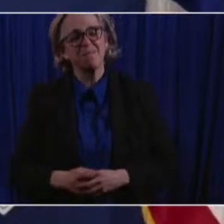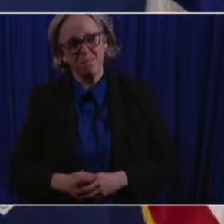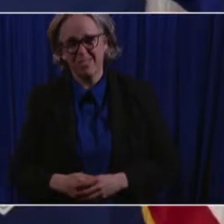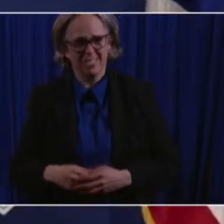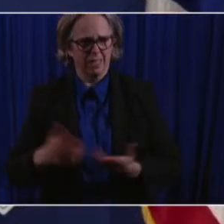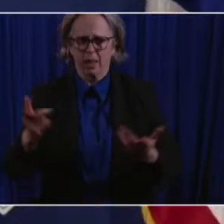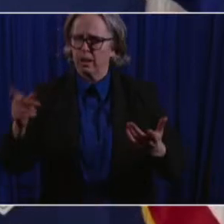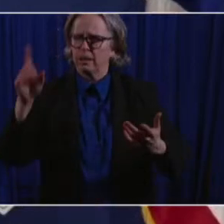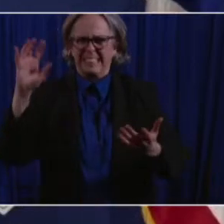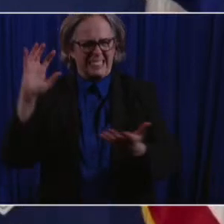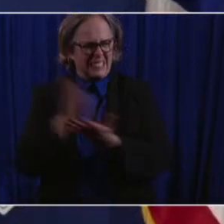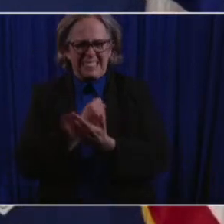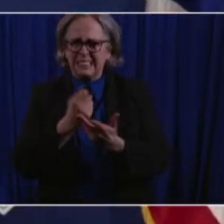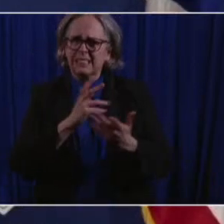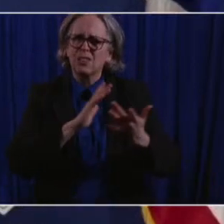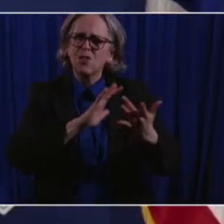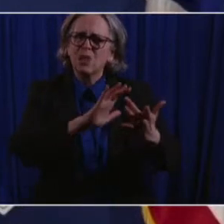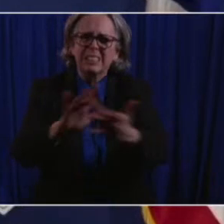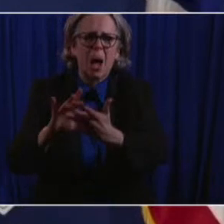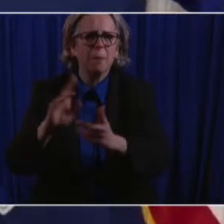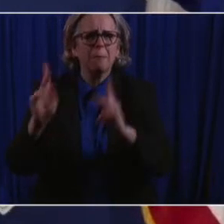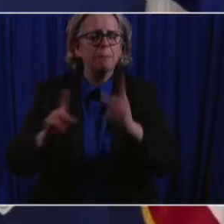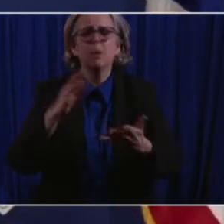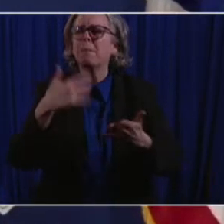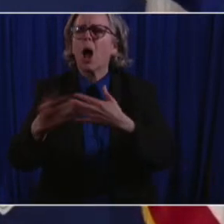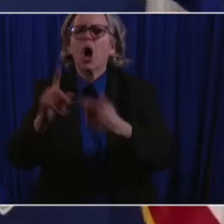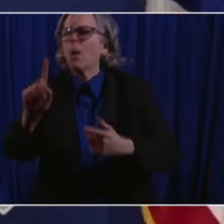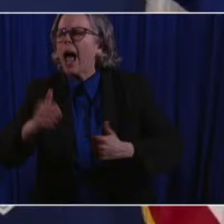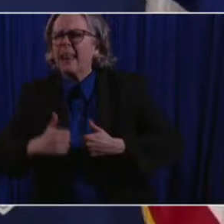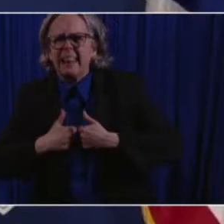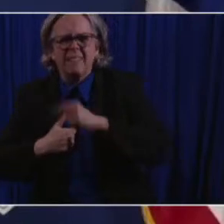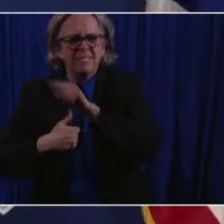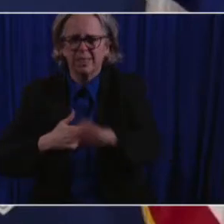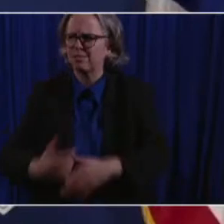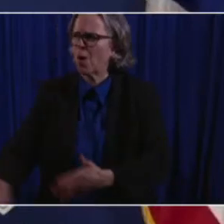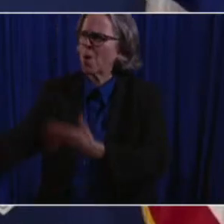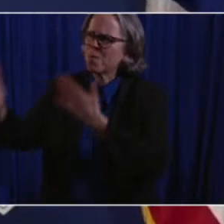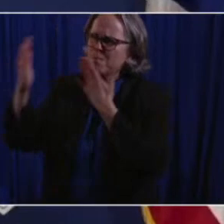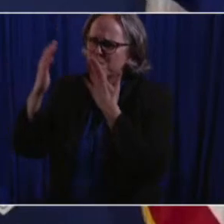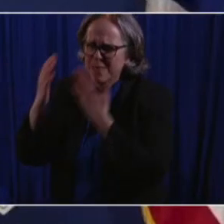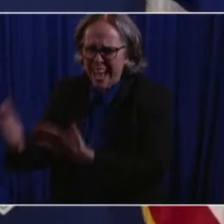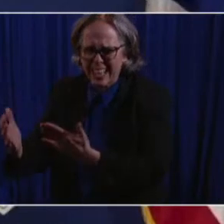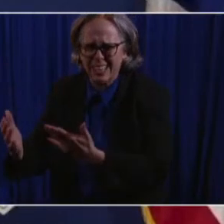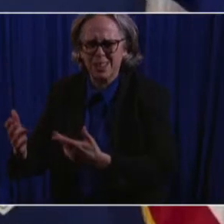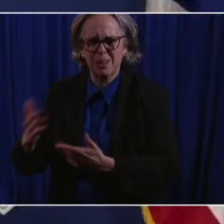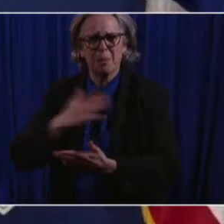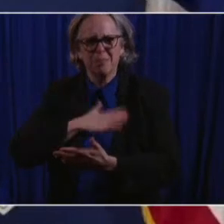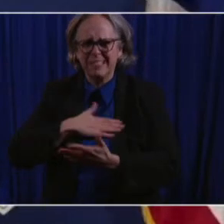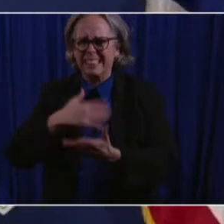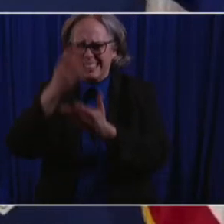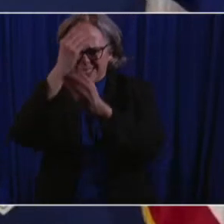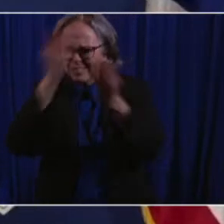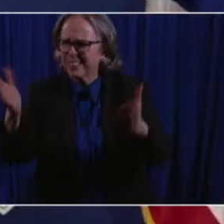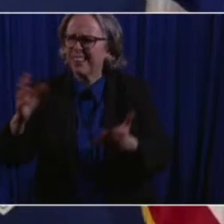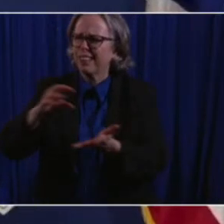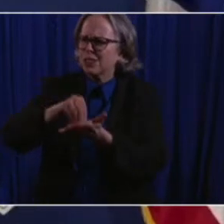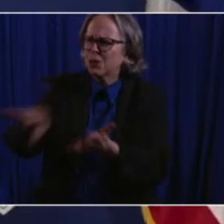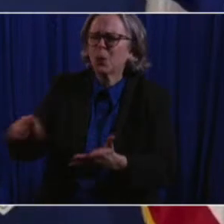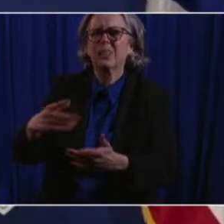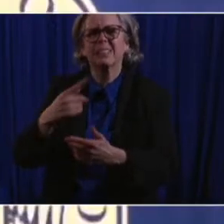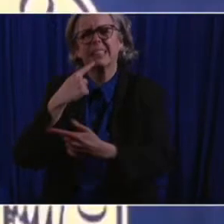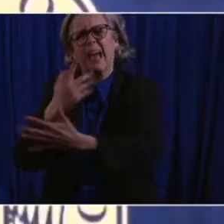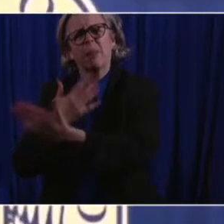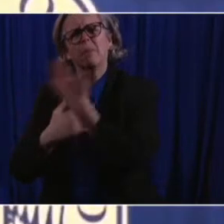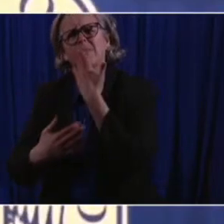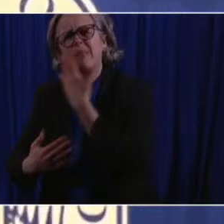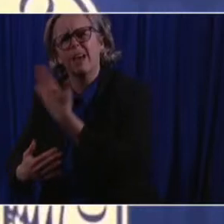are. And that's what you're doing. So thank you, and thank all the students who are working with you. And it's just a